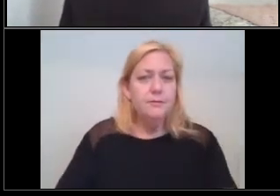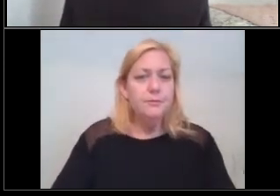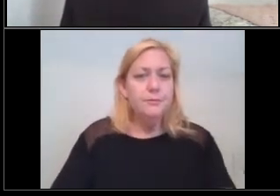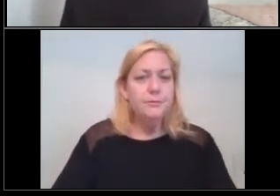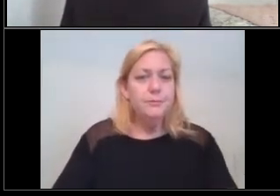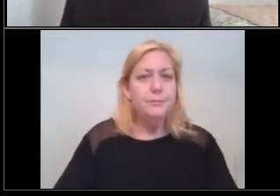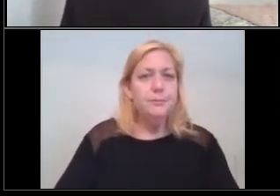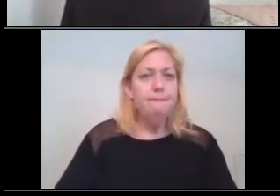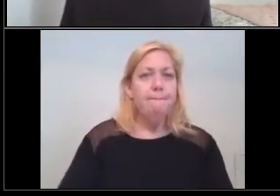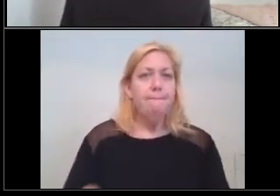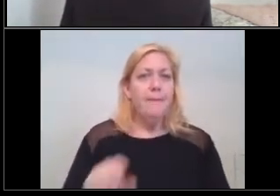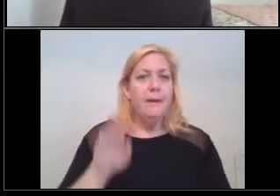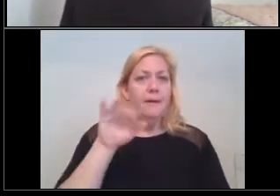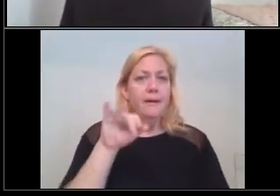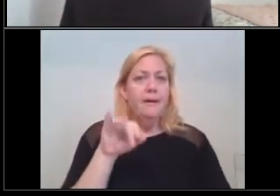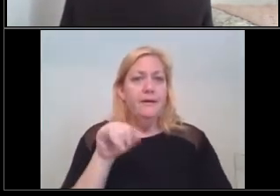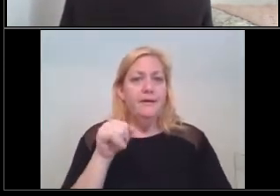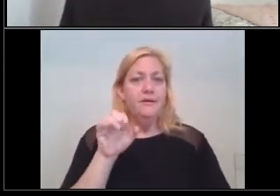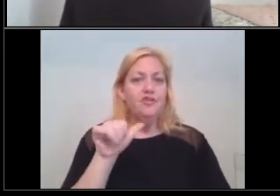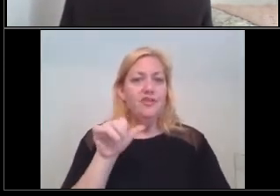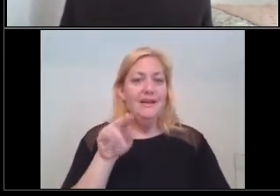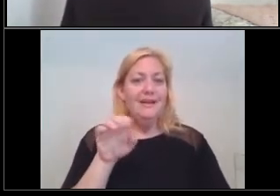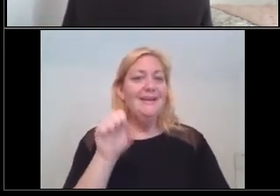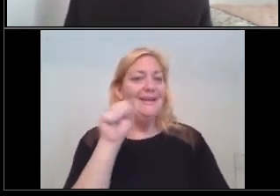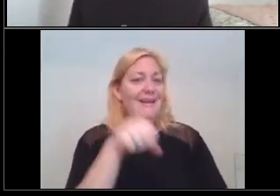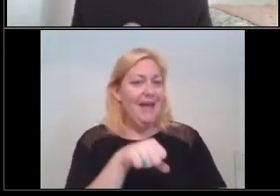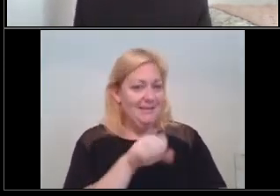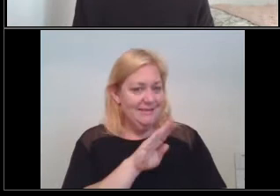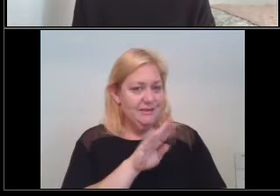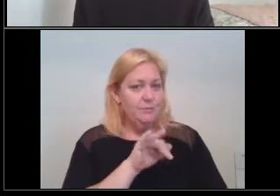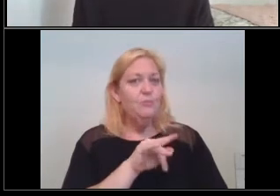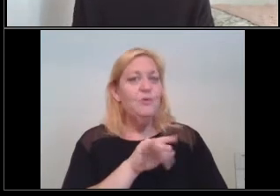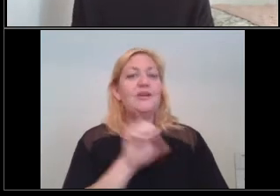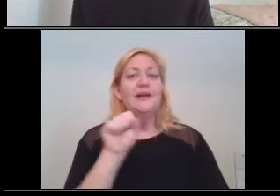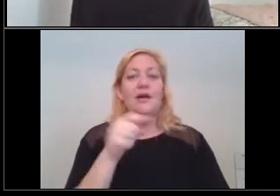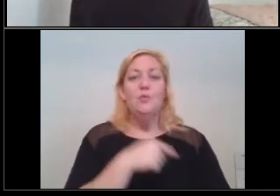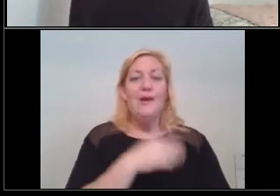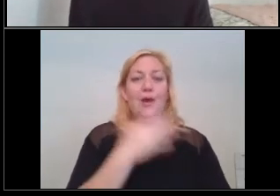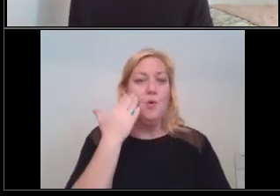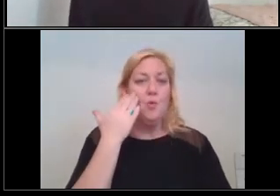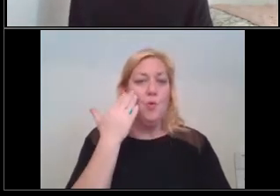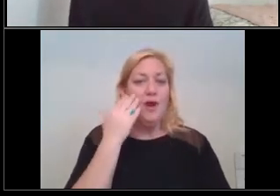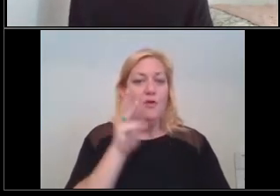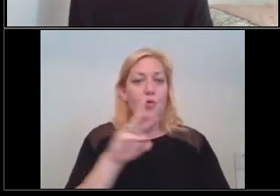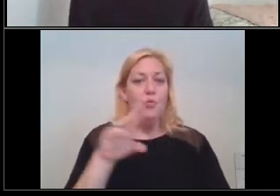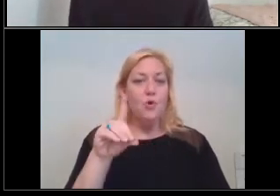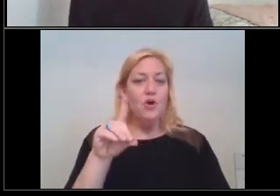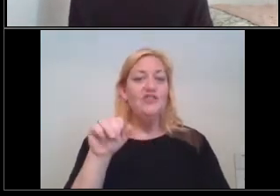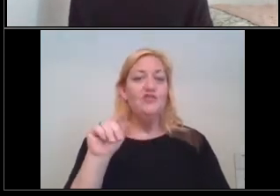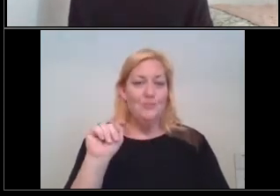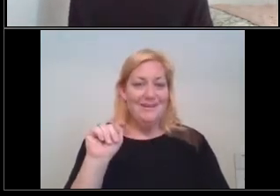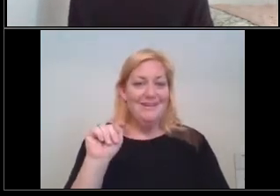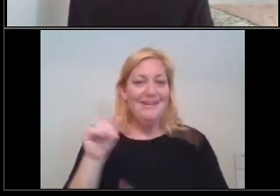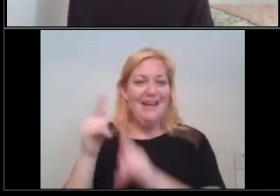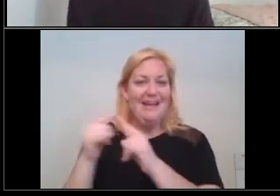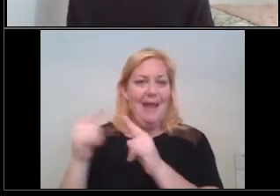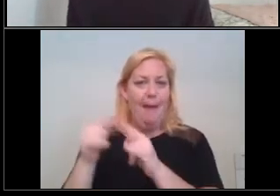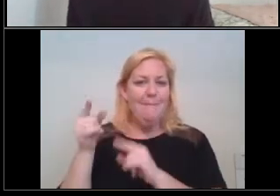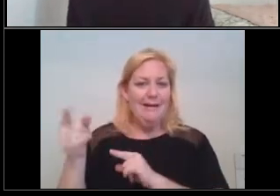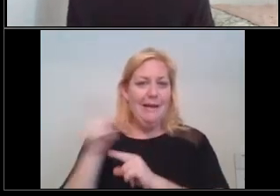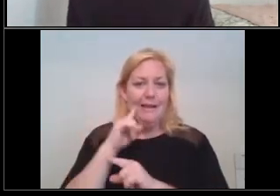Yeah, Bridget, I think, we're very aware of the Wood Street encampment and the